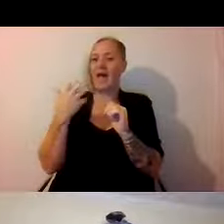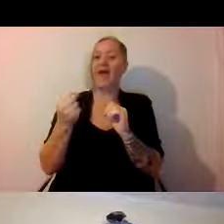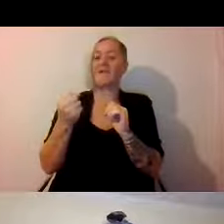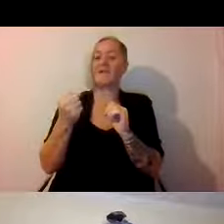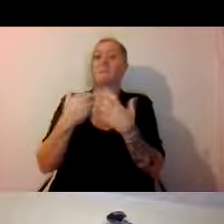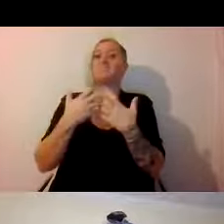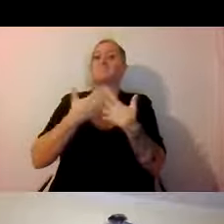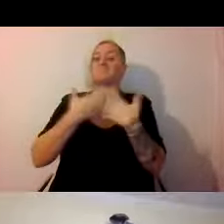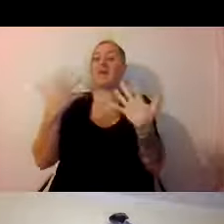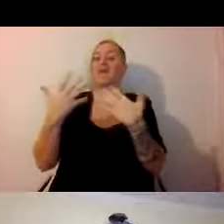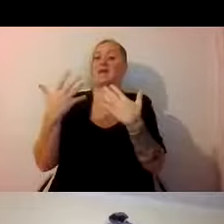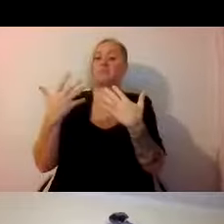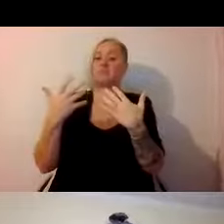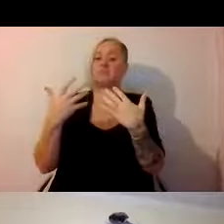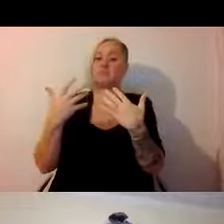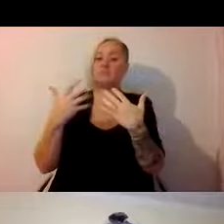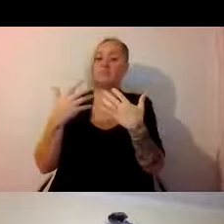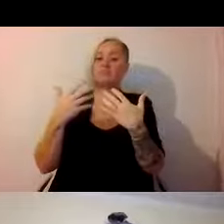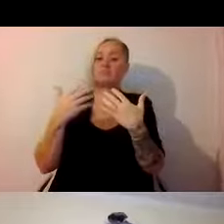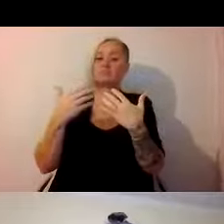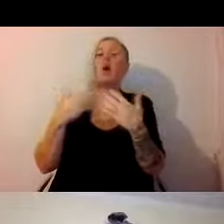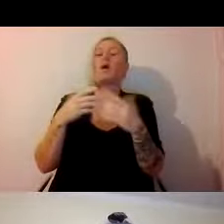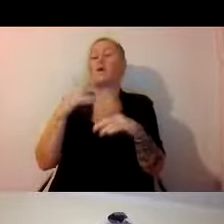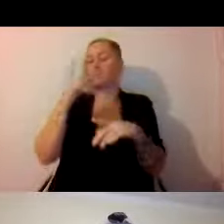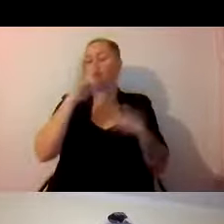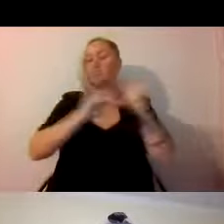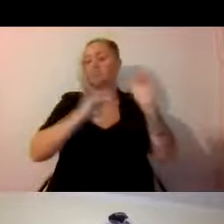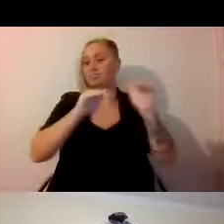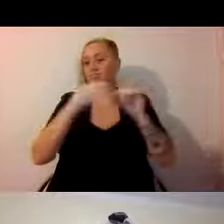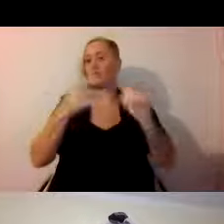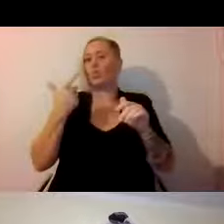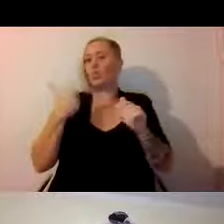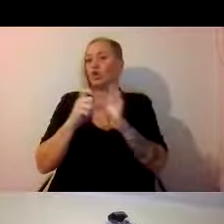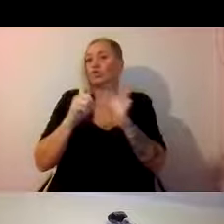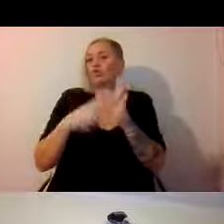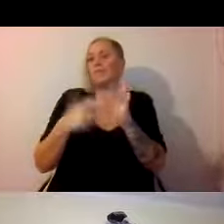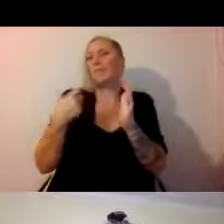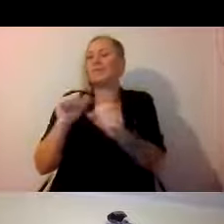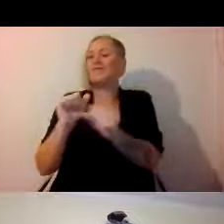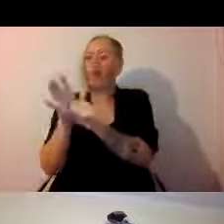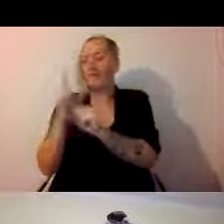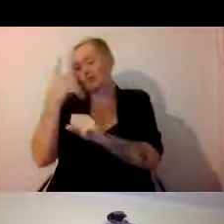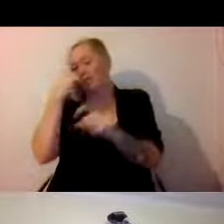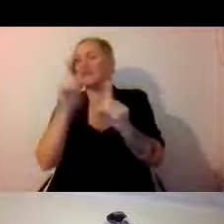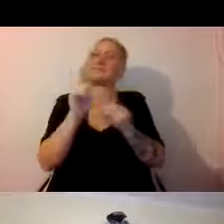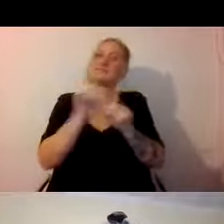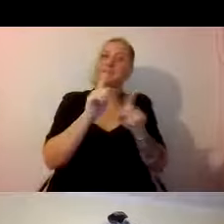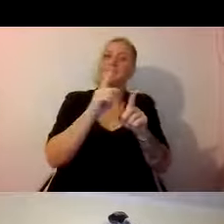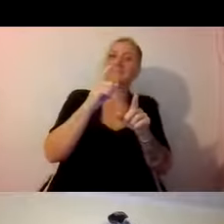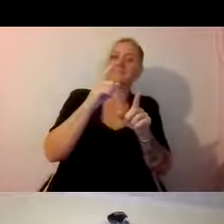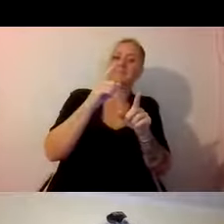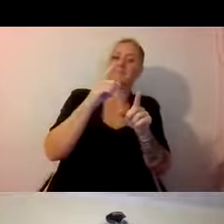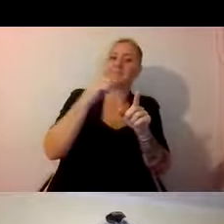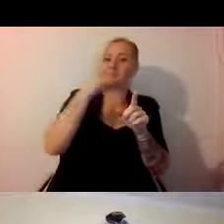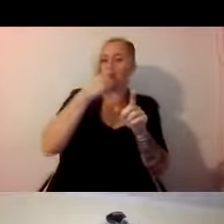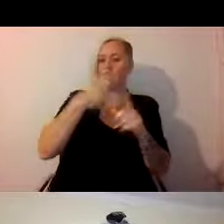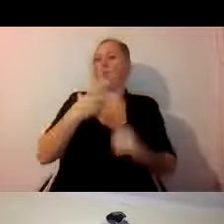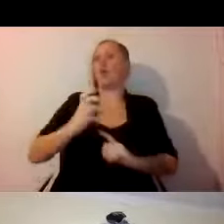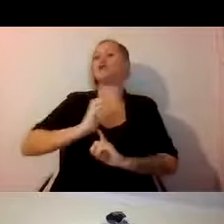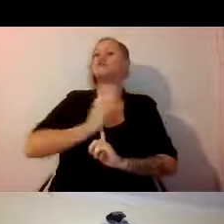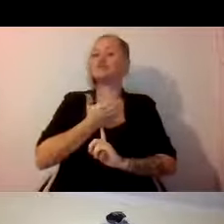training with COVID. So I guess it's the same spin-off, people being much more interested in